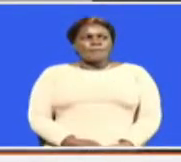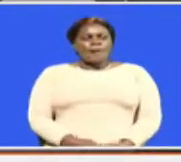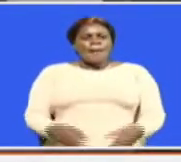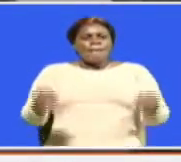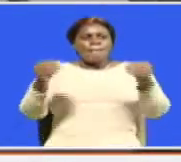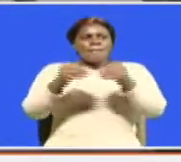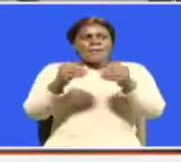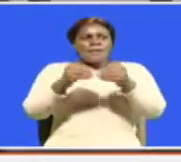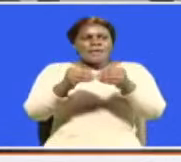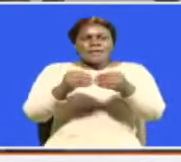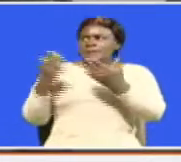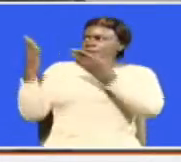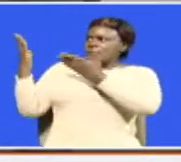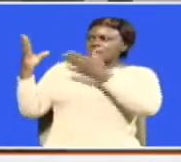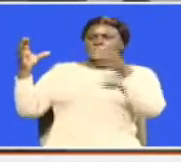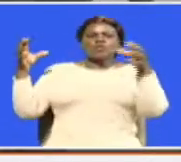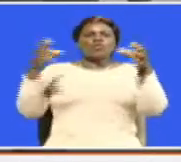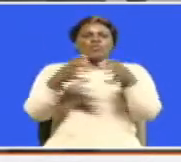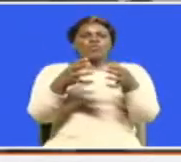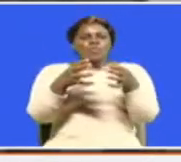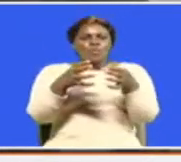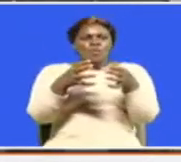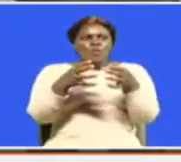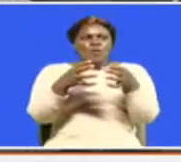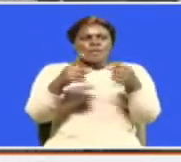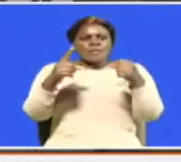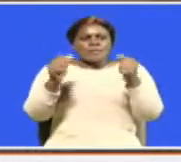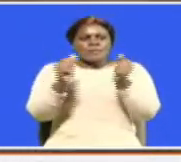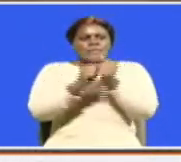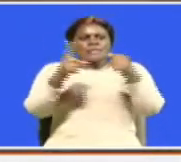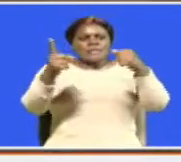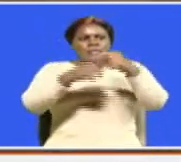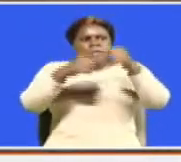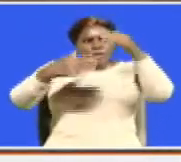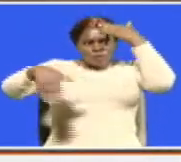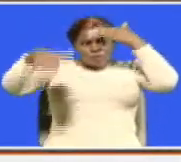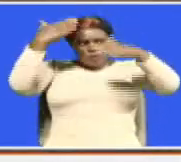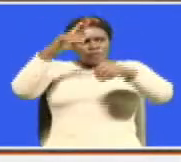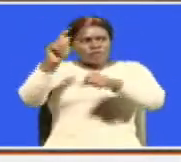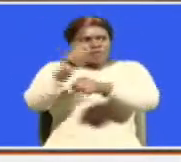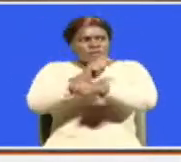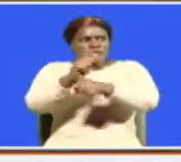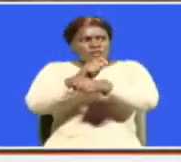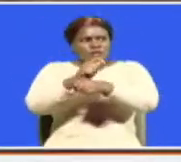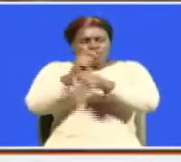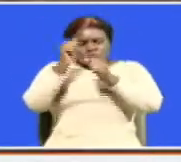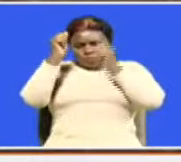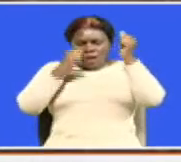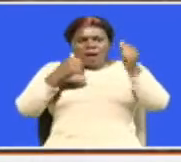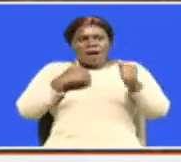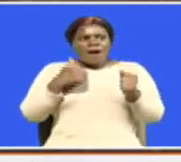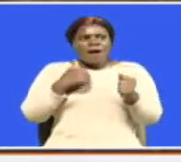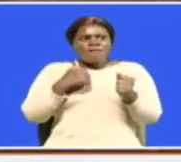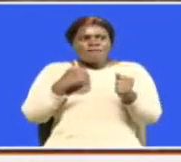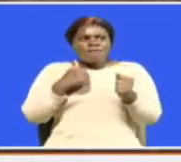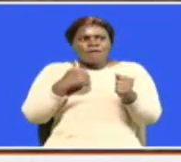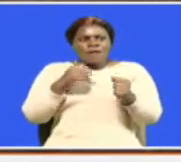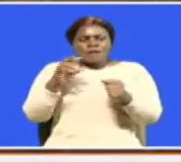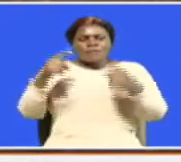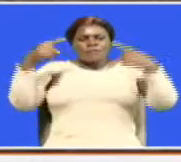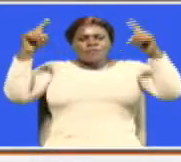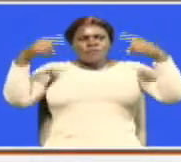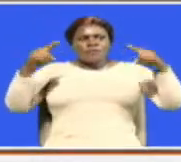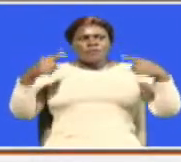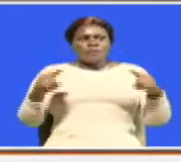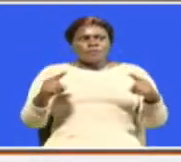Meet the Lionesses Rangers, a group of 16 professionally trained rangers who are having unprecedented